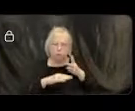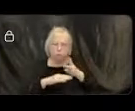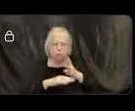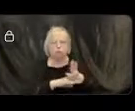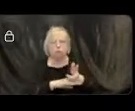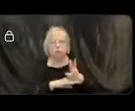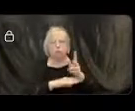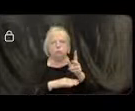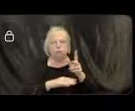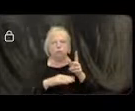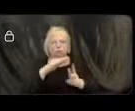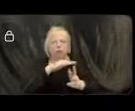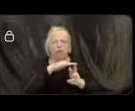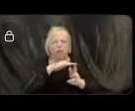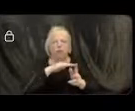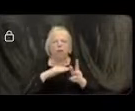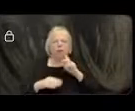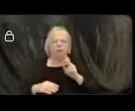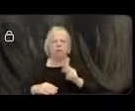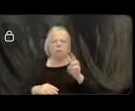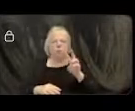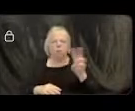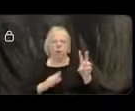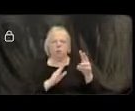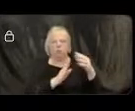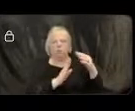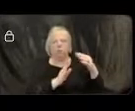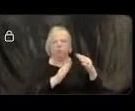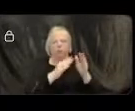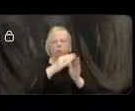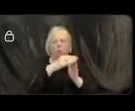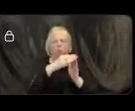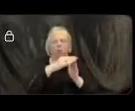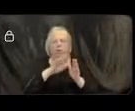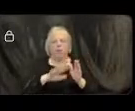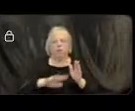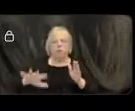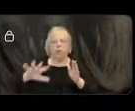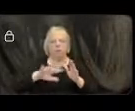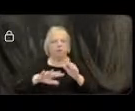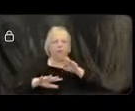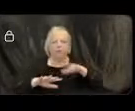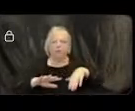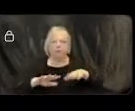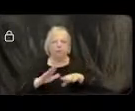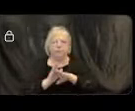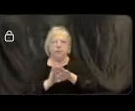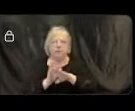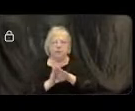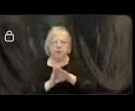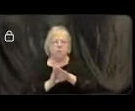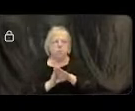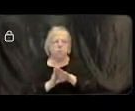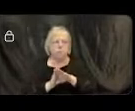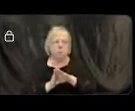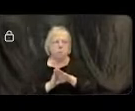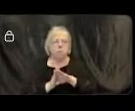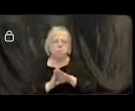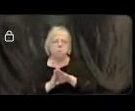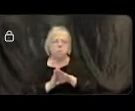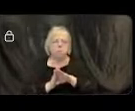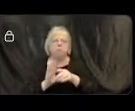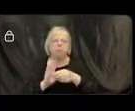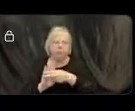It's located near the northwest corner of the property. The remainder of the property is undeveloped, Undeveloped property and single-family residences